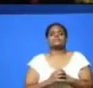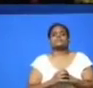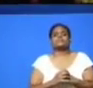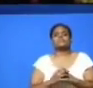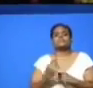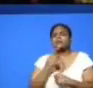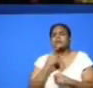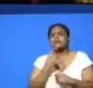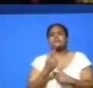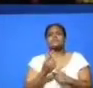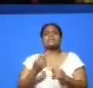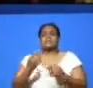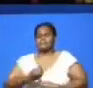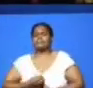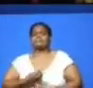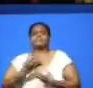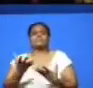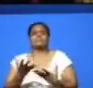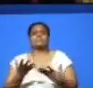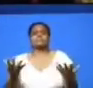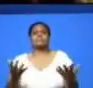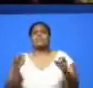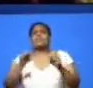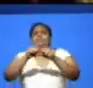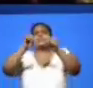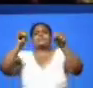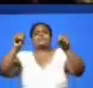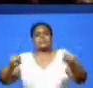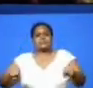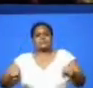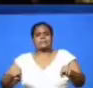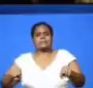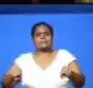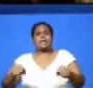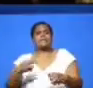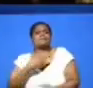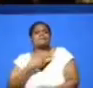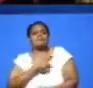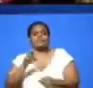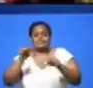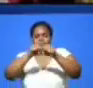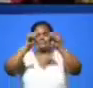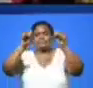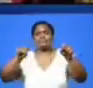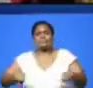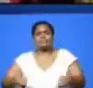He speaks here of a system, a religious